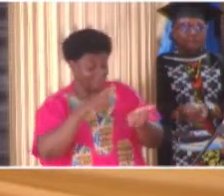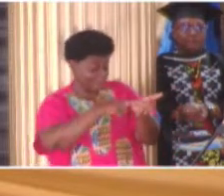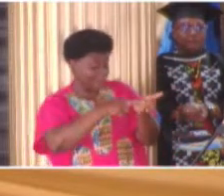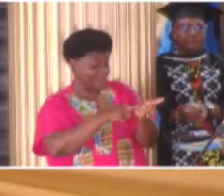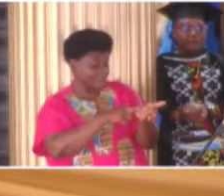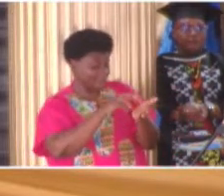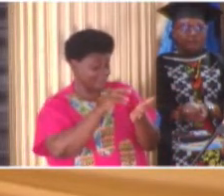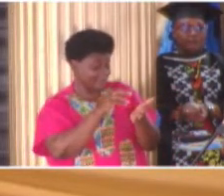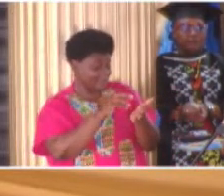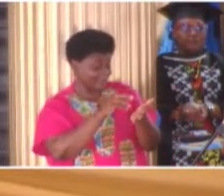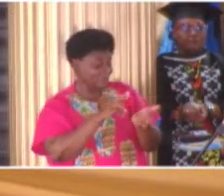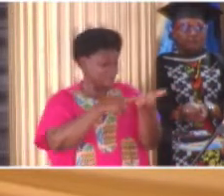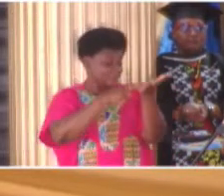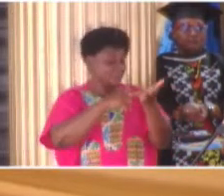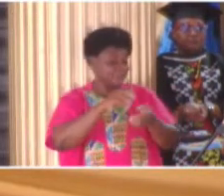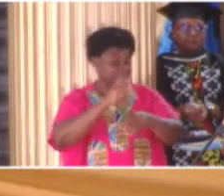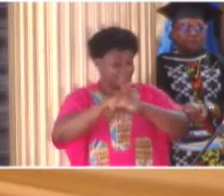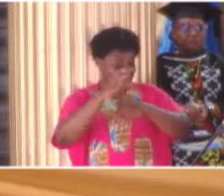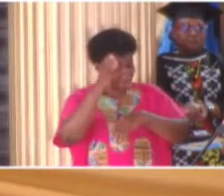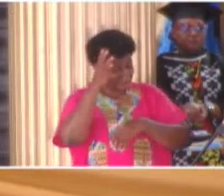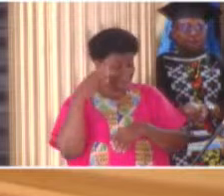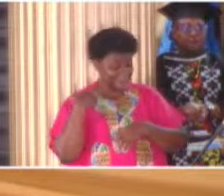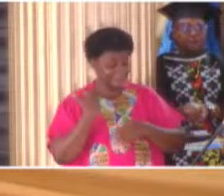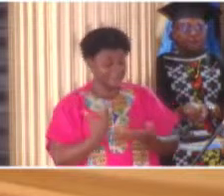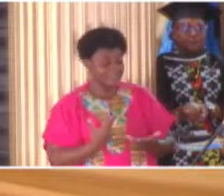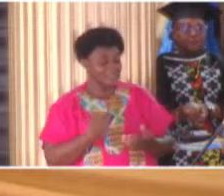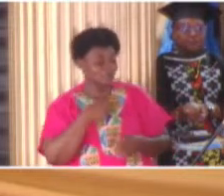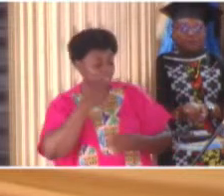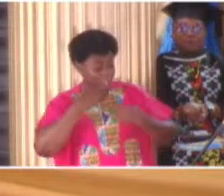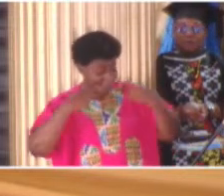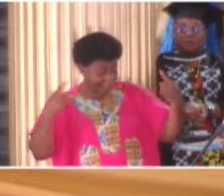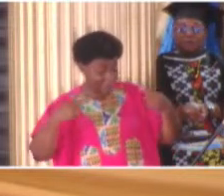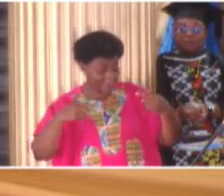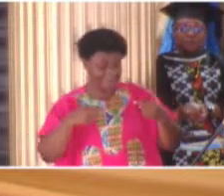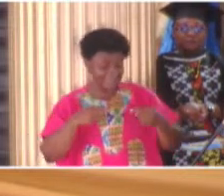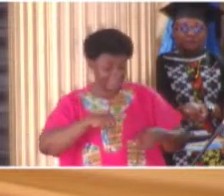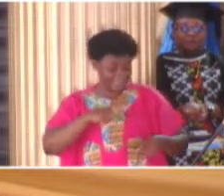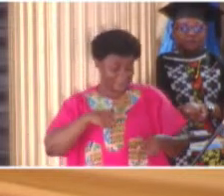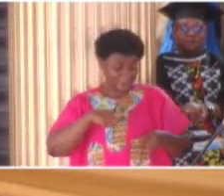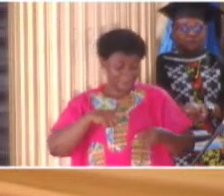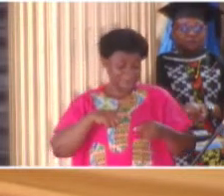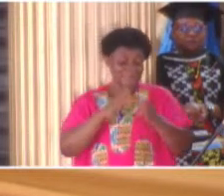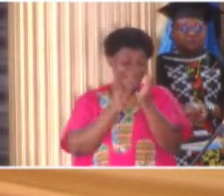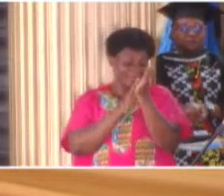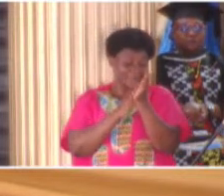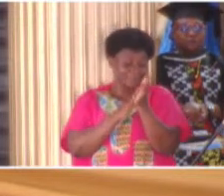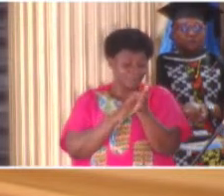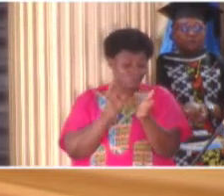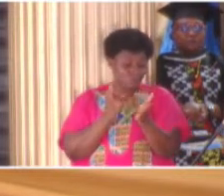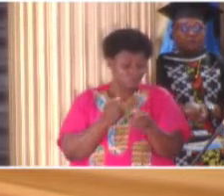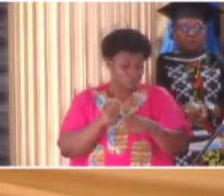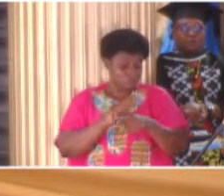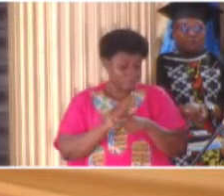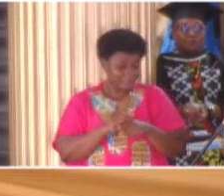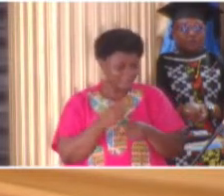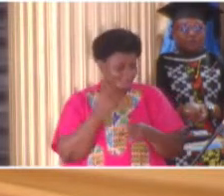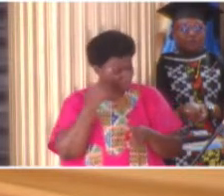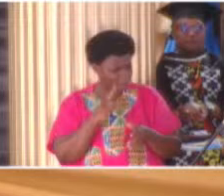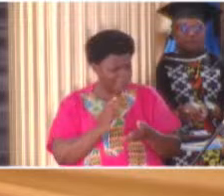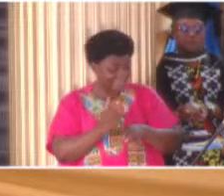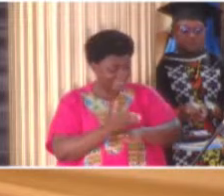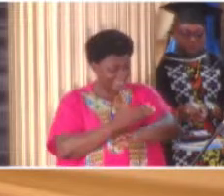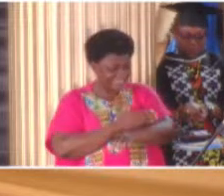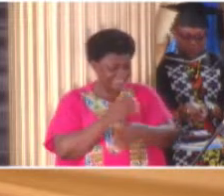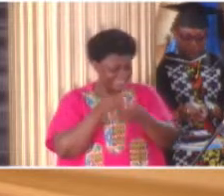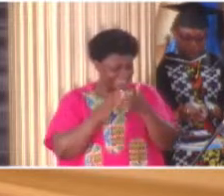that the Legon Leadership Academy, that was launched last year, has held its first session, aimed at enhancing the leadership skills